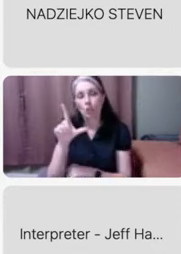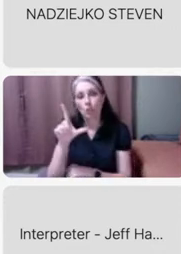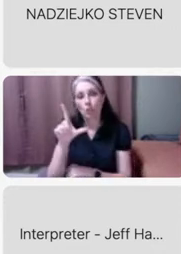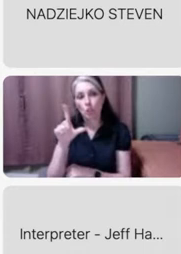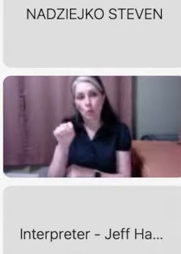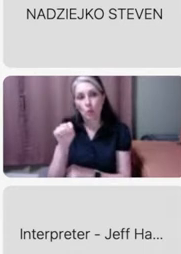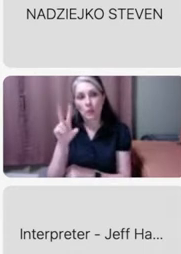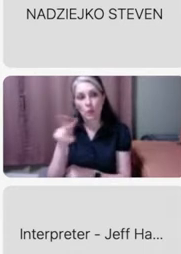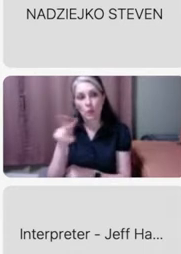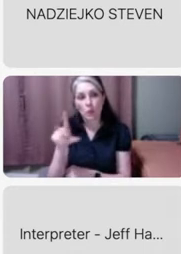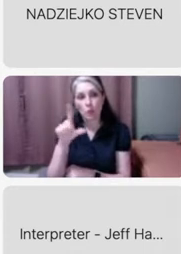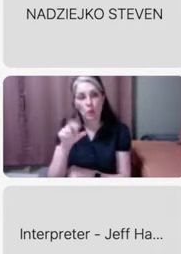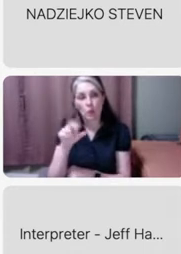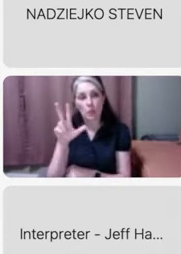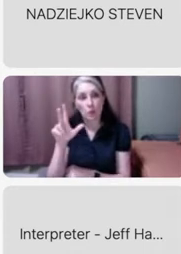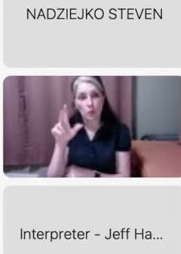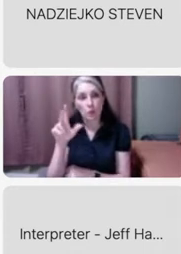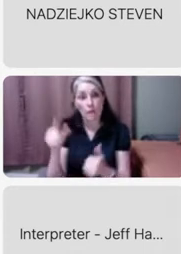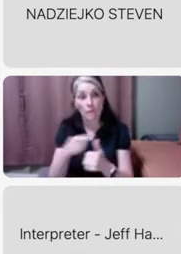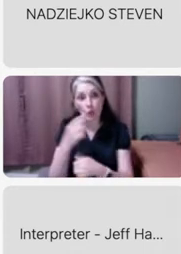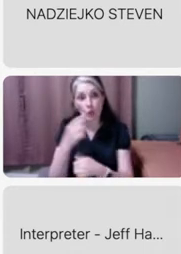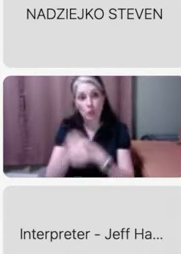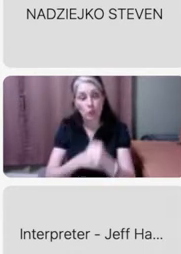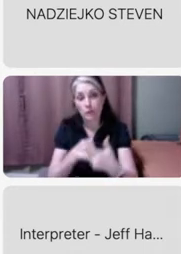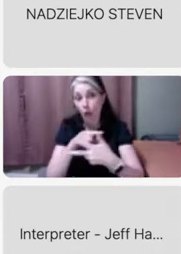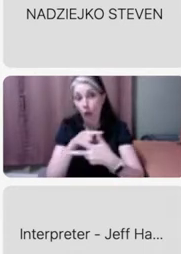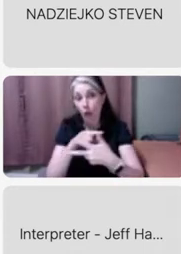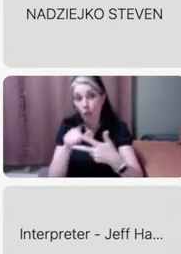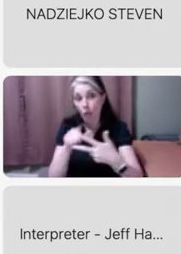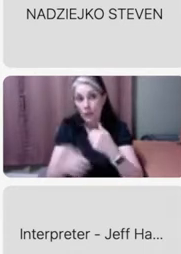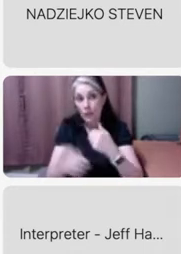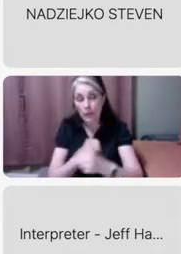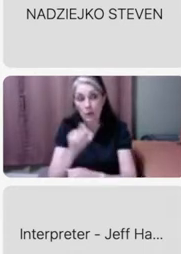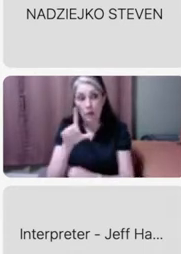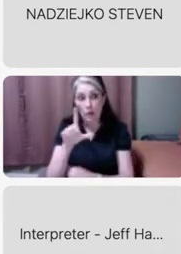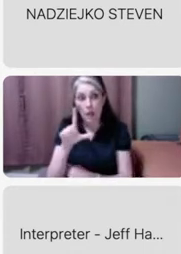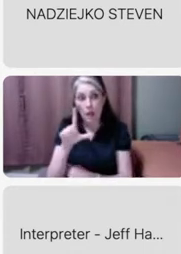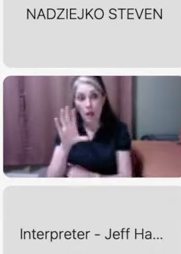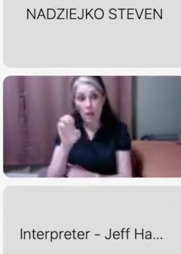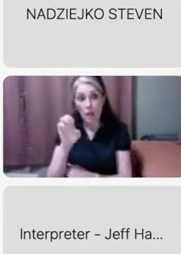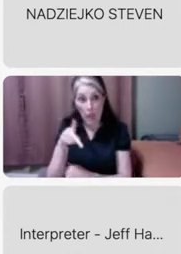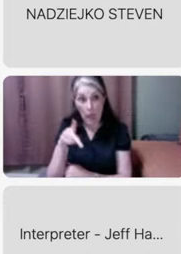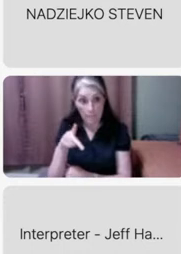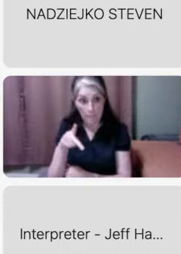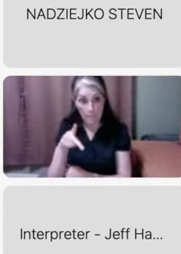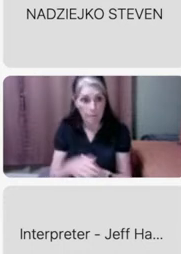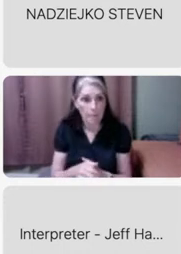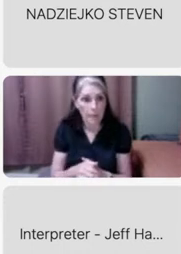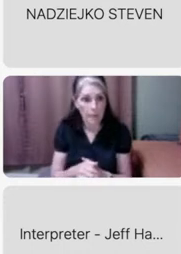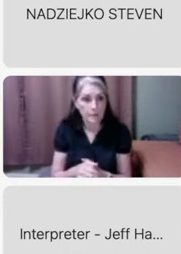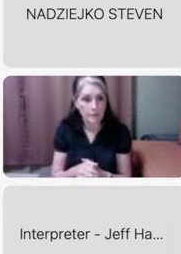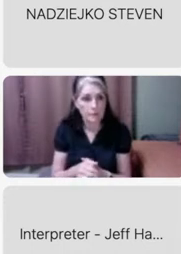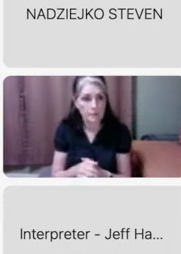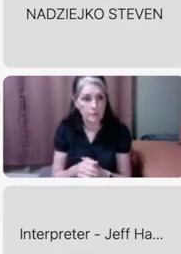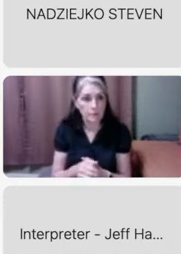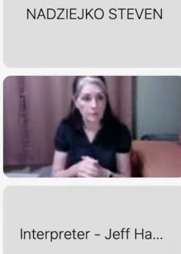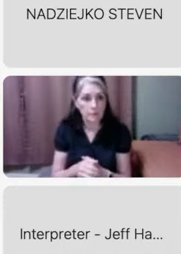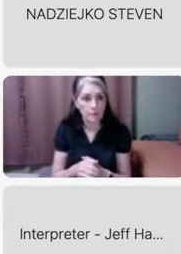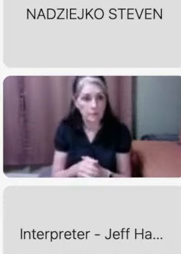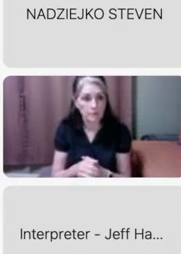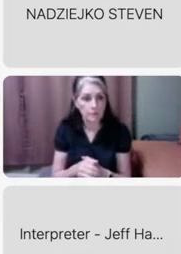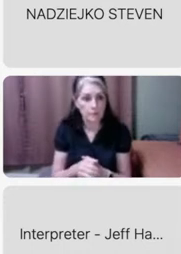the first year of our three-year el caps or el cap and so left as far